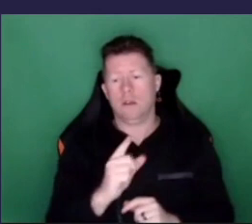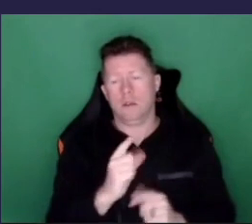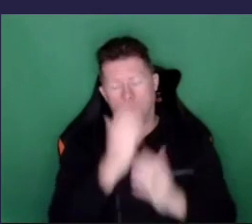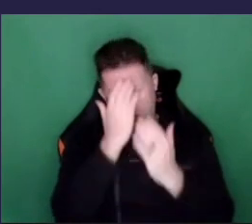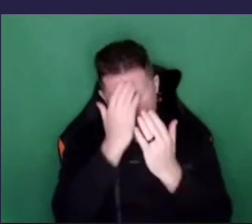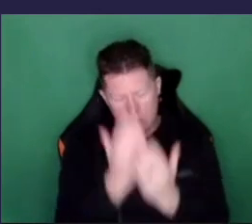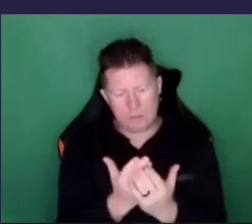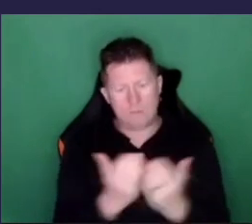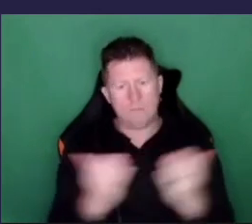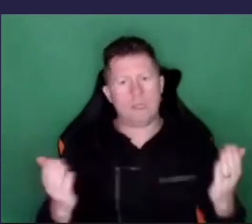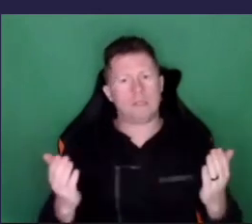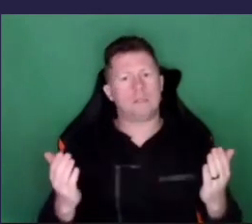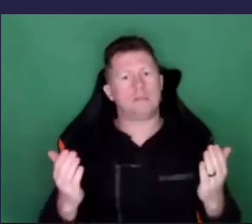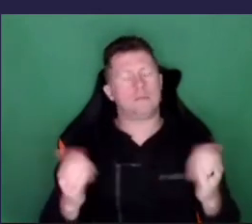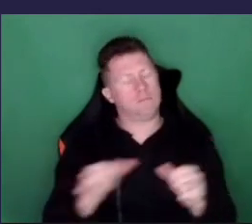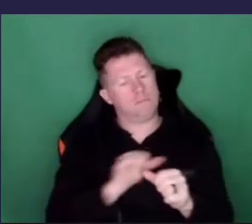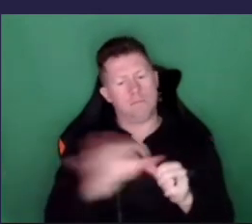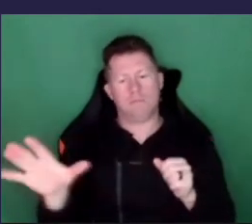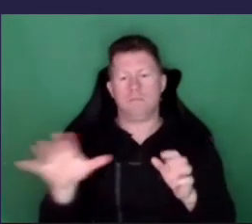when he played that role.